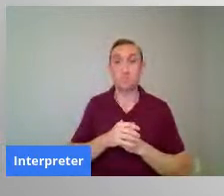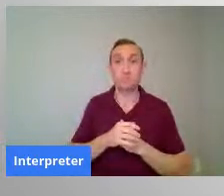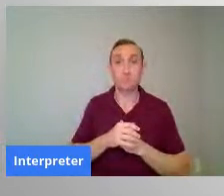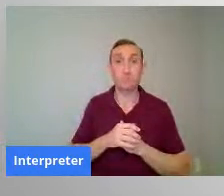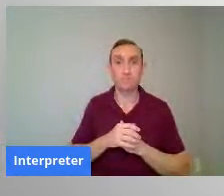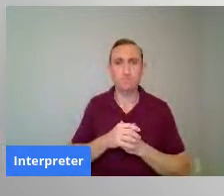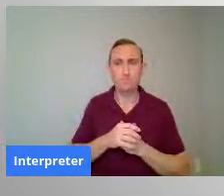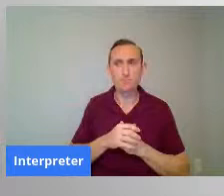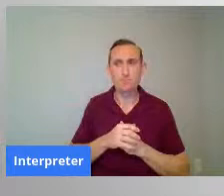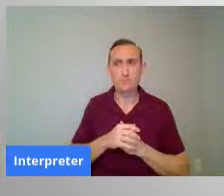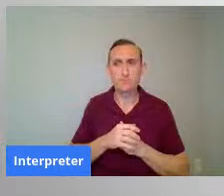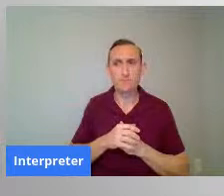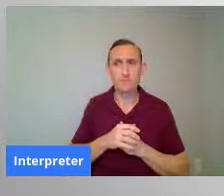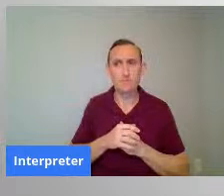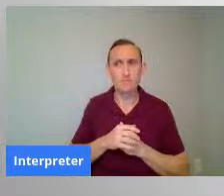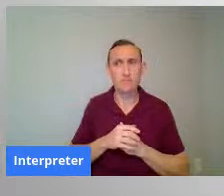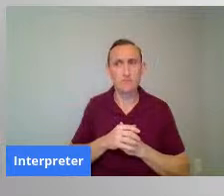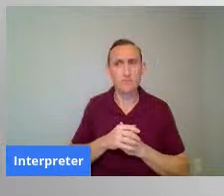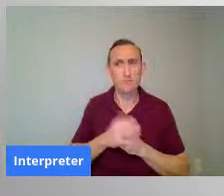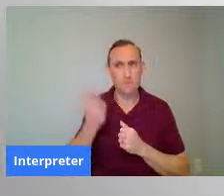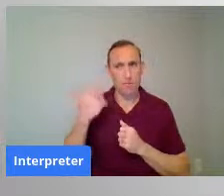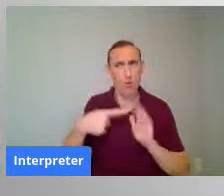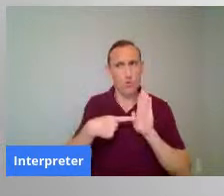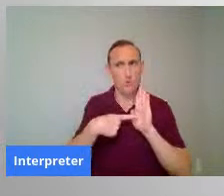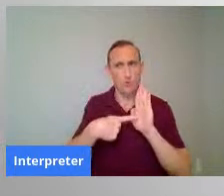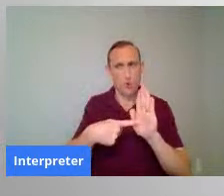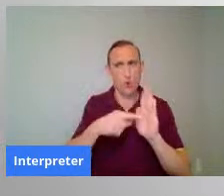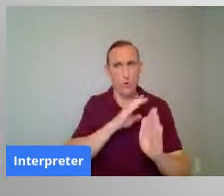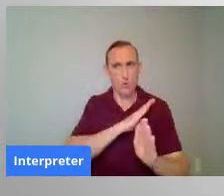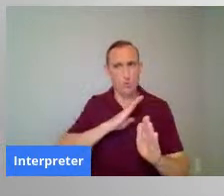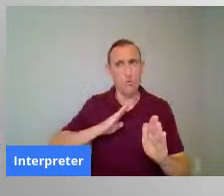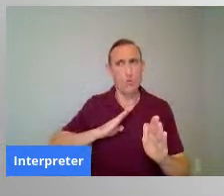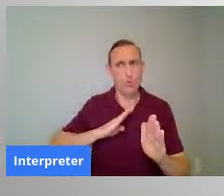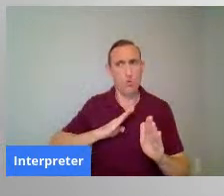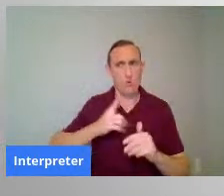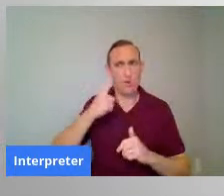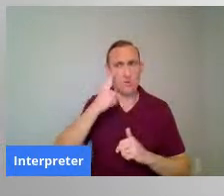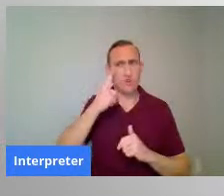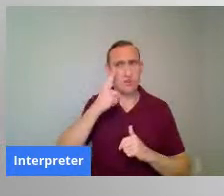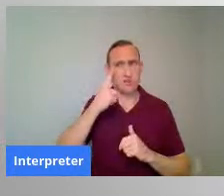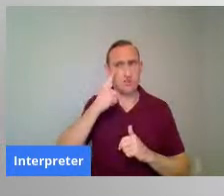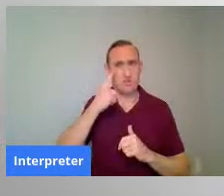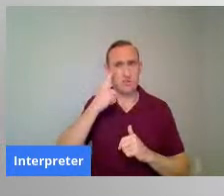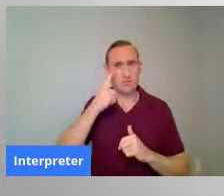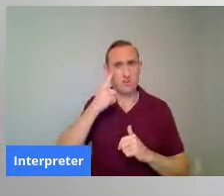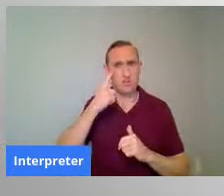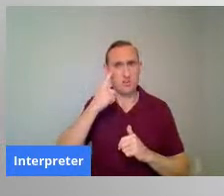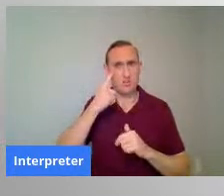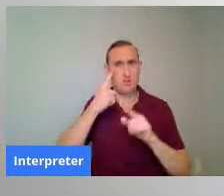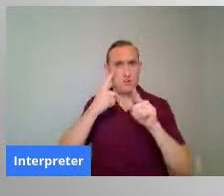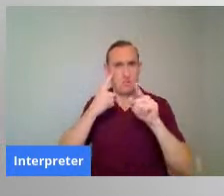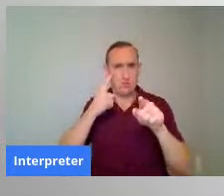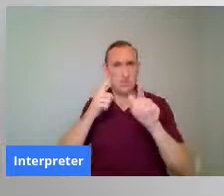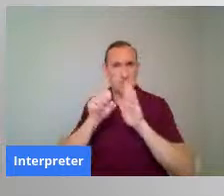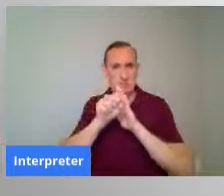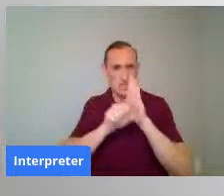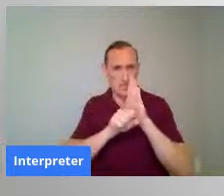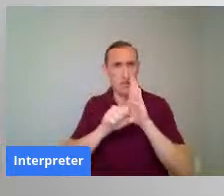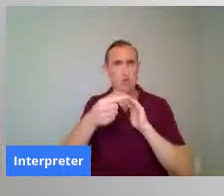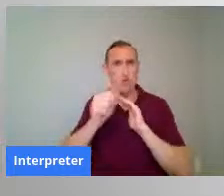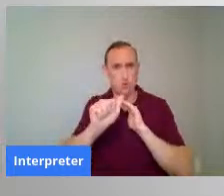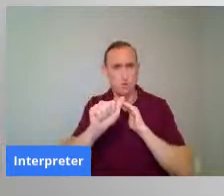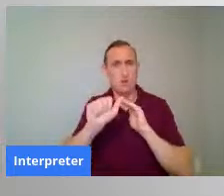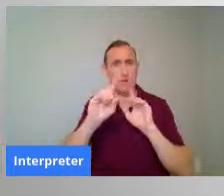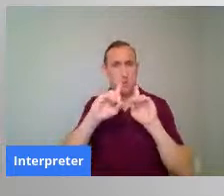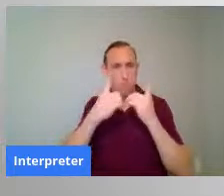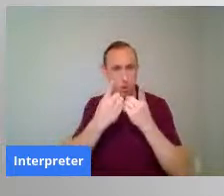I think I've shared this with the board, but this is the state of Georgia, the Department of Revenue. Each month they put